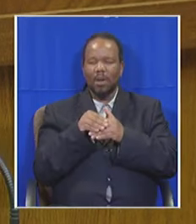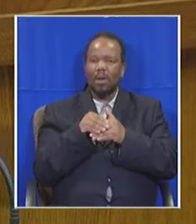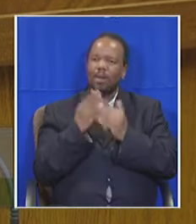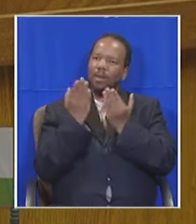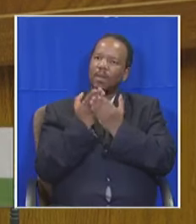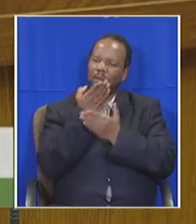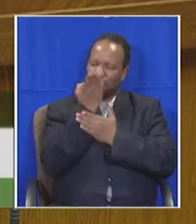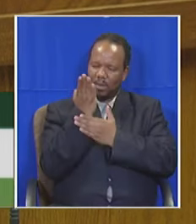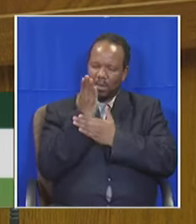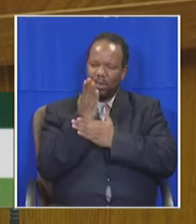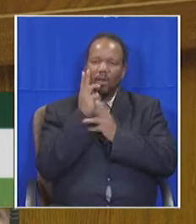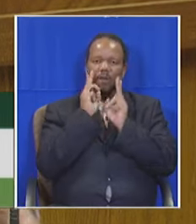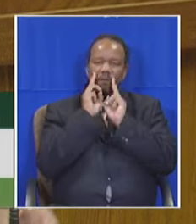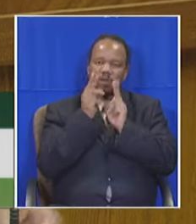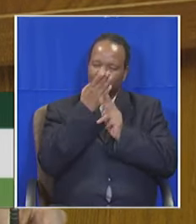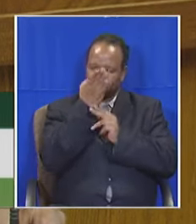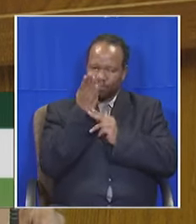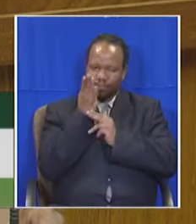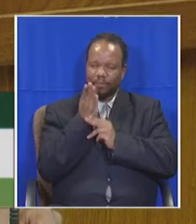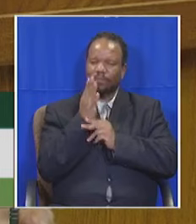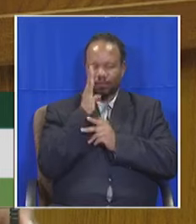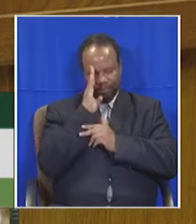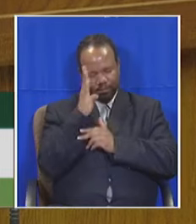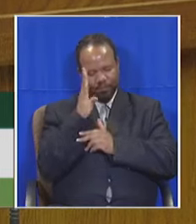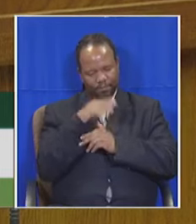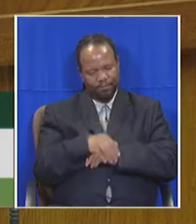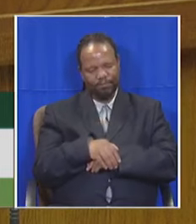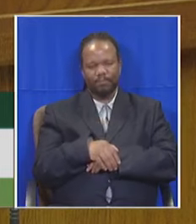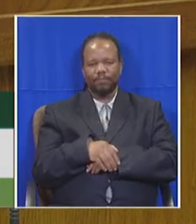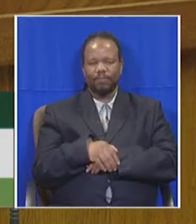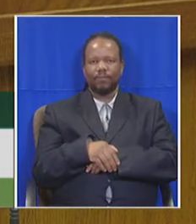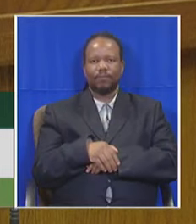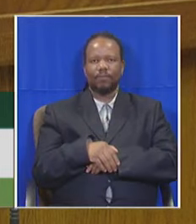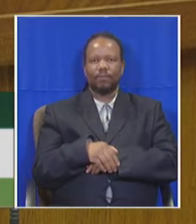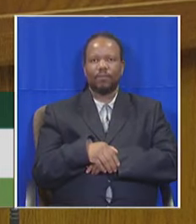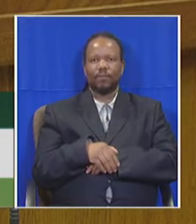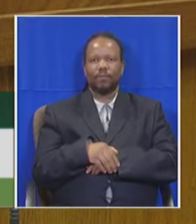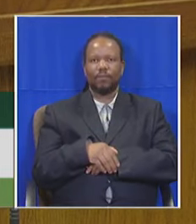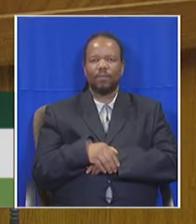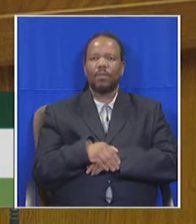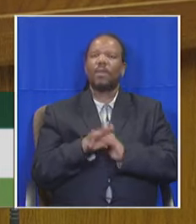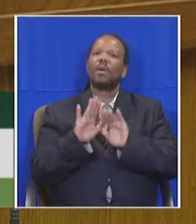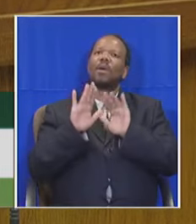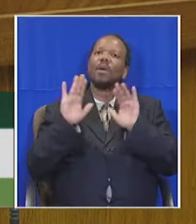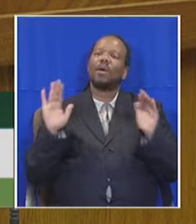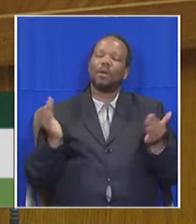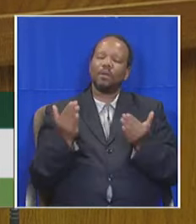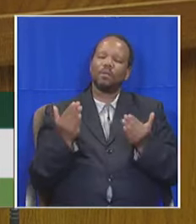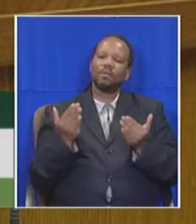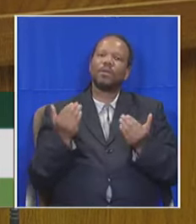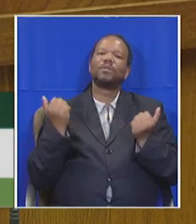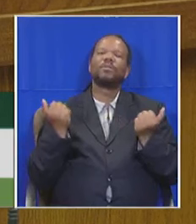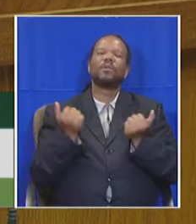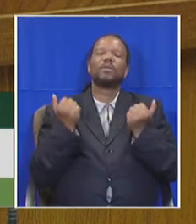gallery, and the guests in the gallery, Dumelang. Allow me to join my progressive comrades in celebrating the lives of our